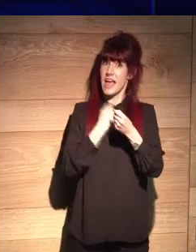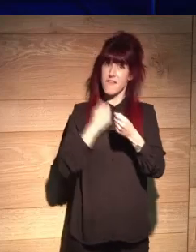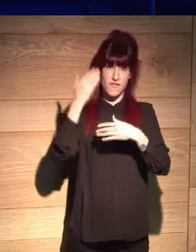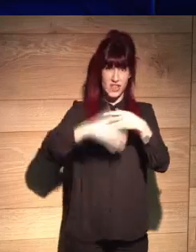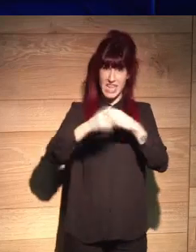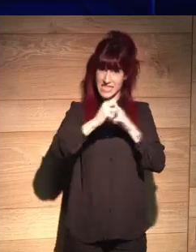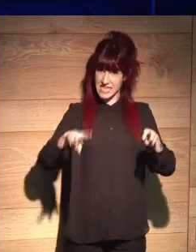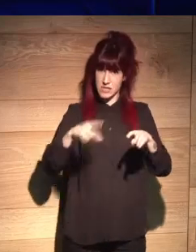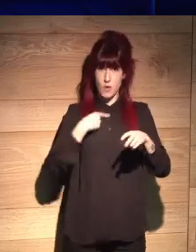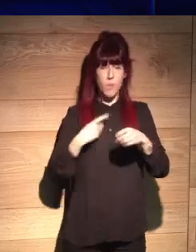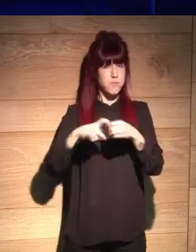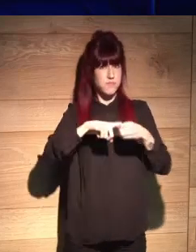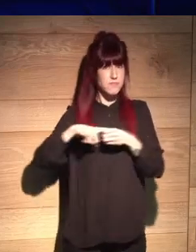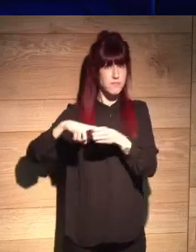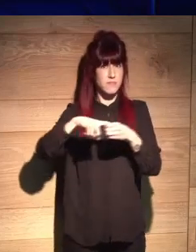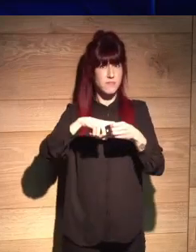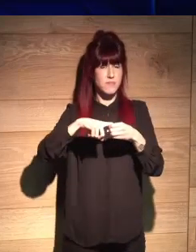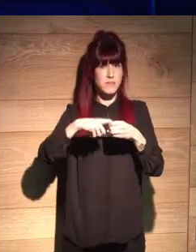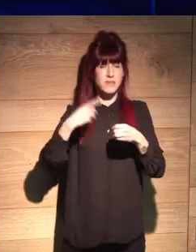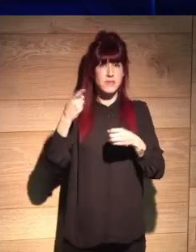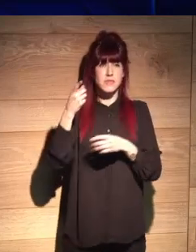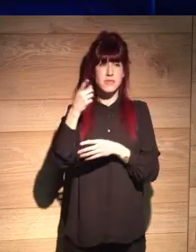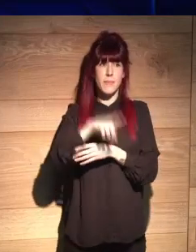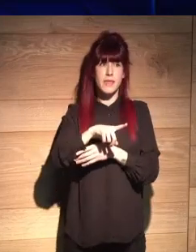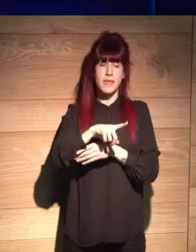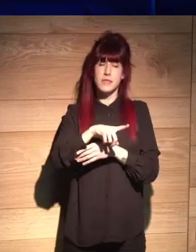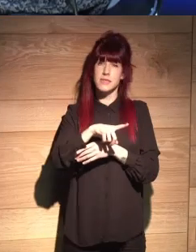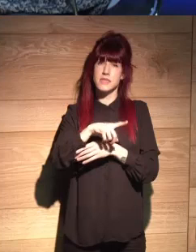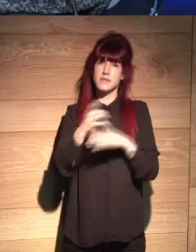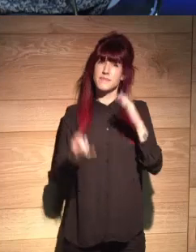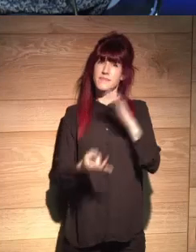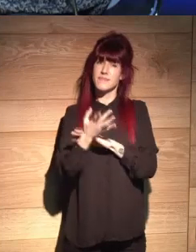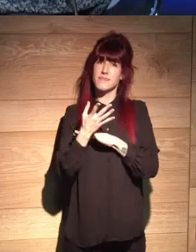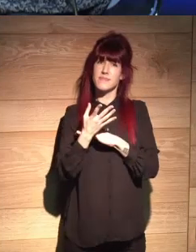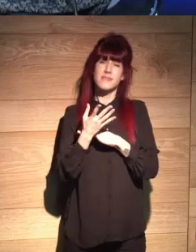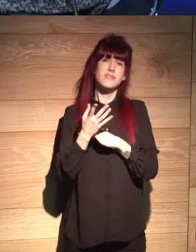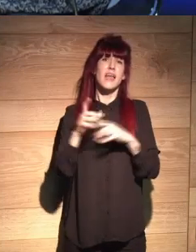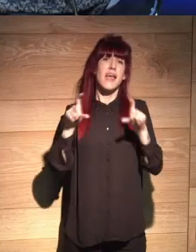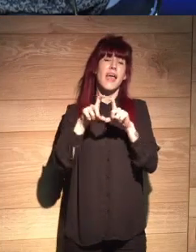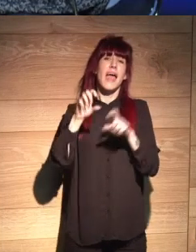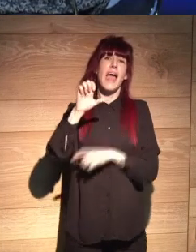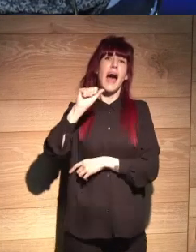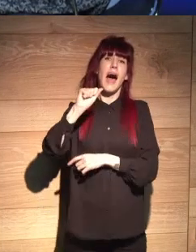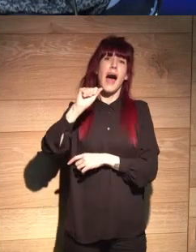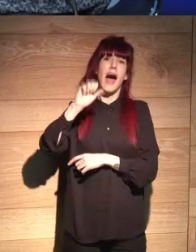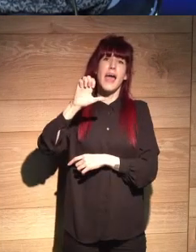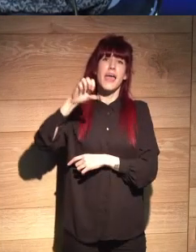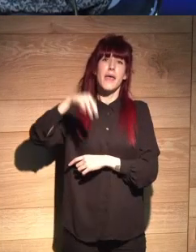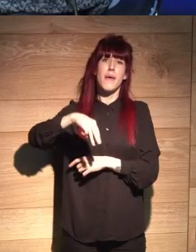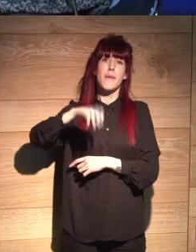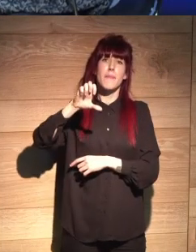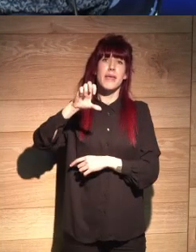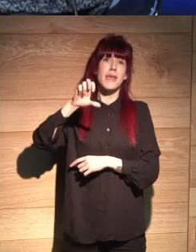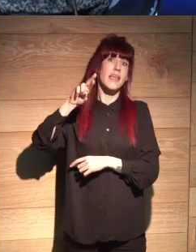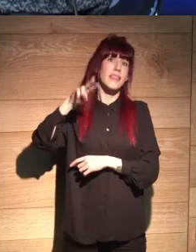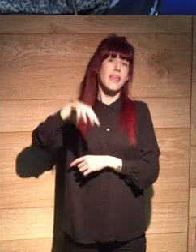with Energies Without Frontiers, and also when Embajada was